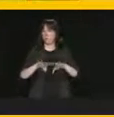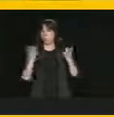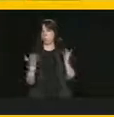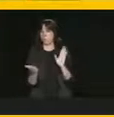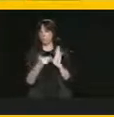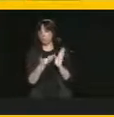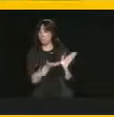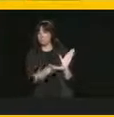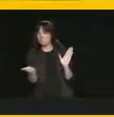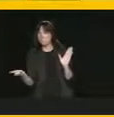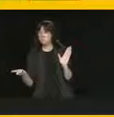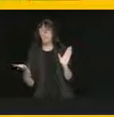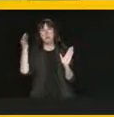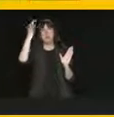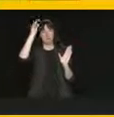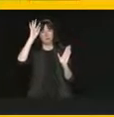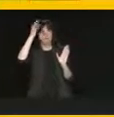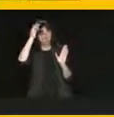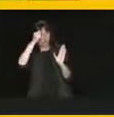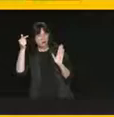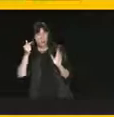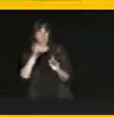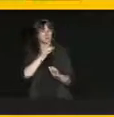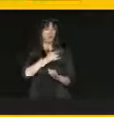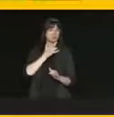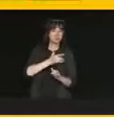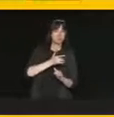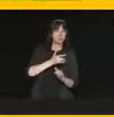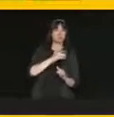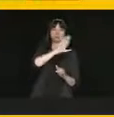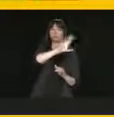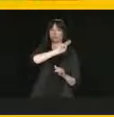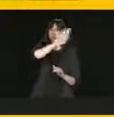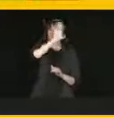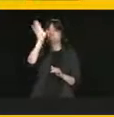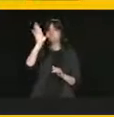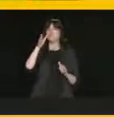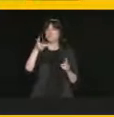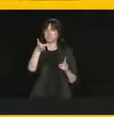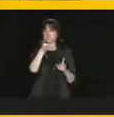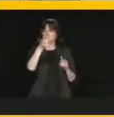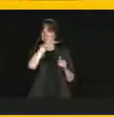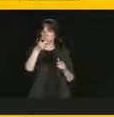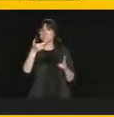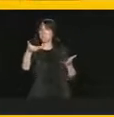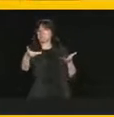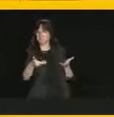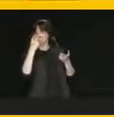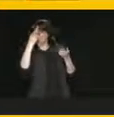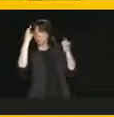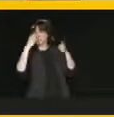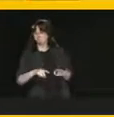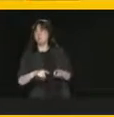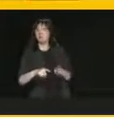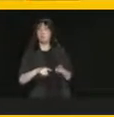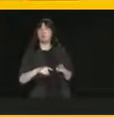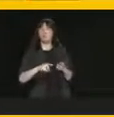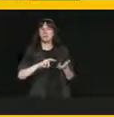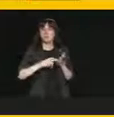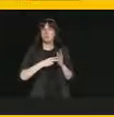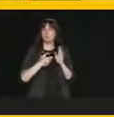federal government and provincial and territorial governments agreed. These principles will set out the conditions that must be in